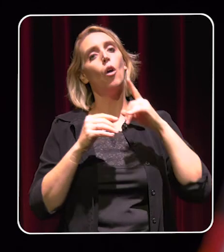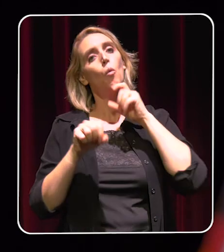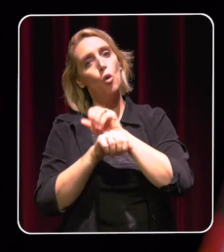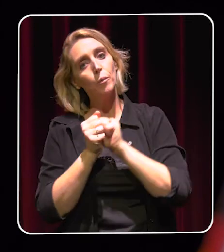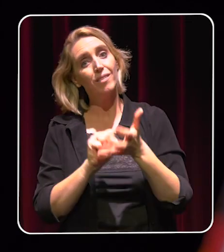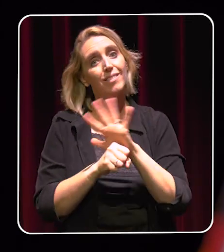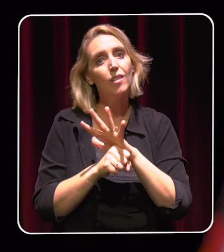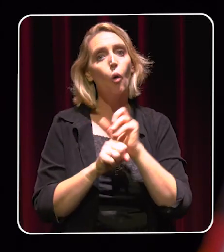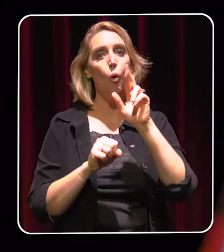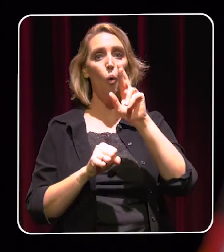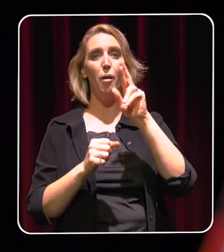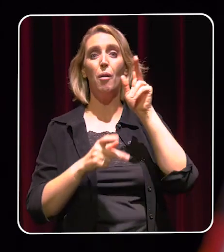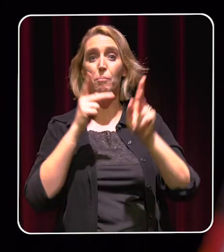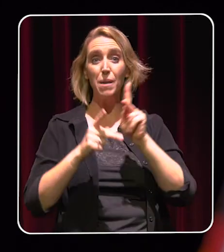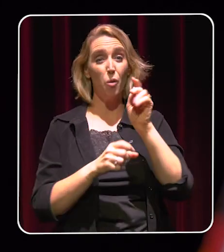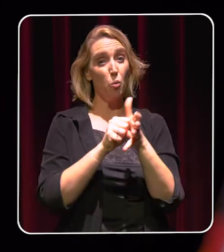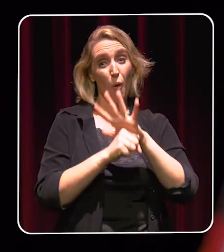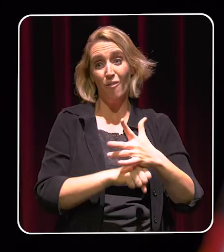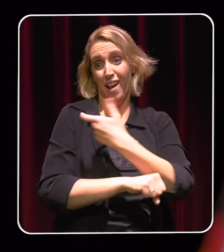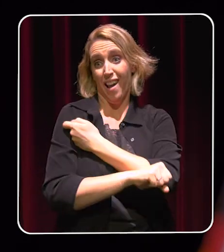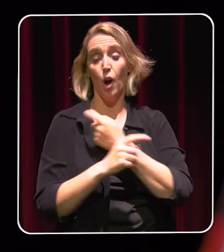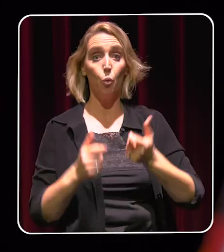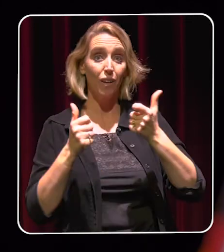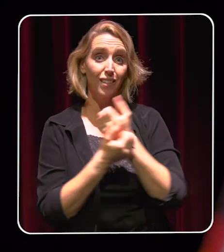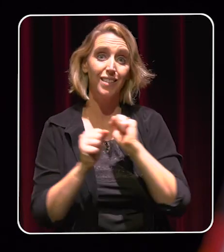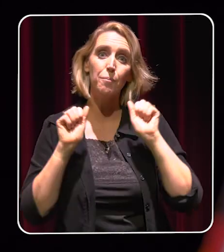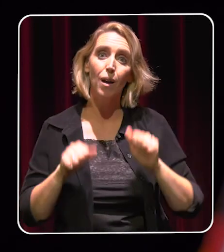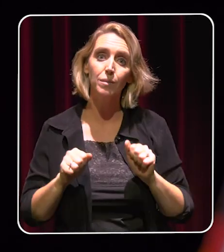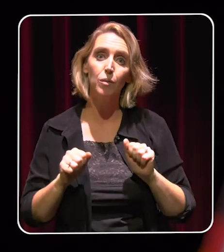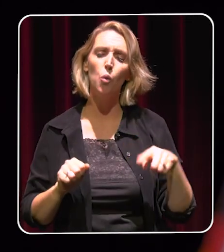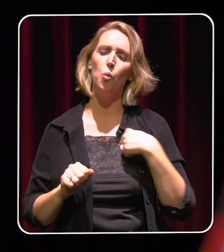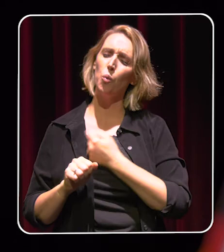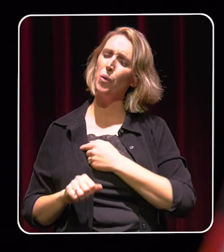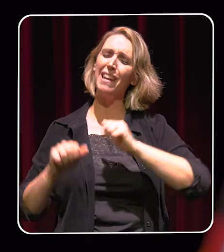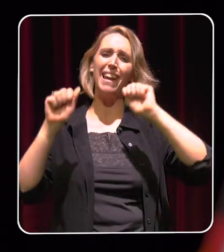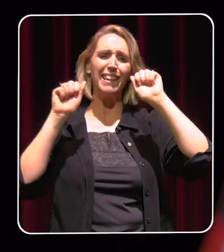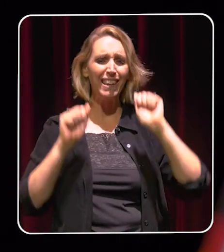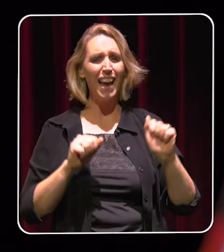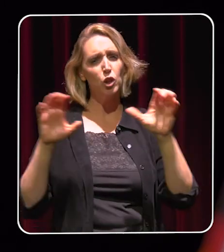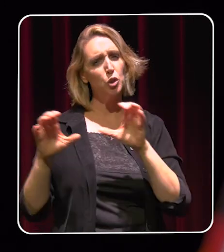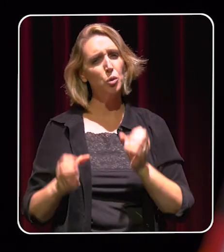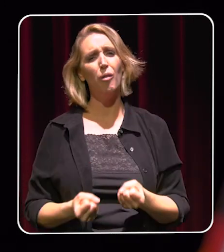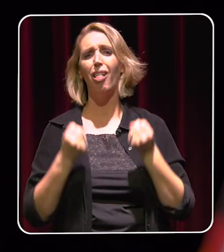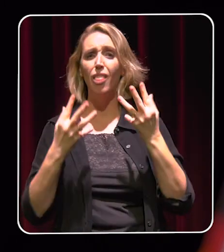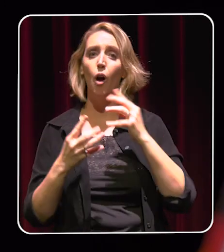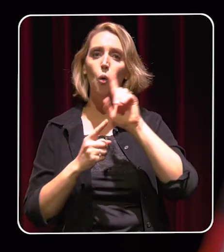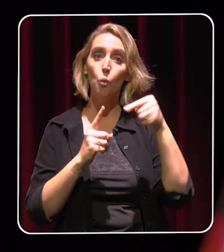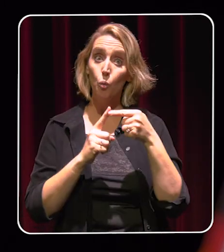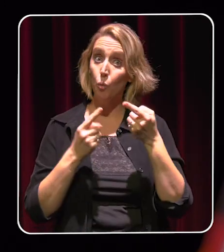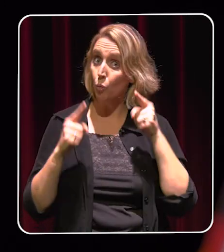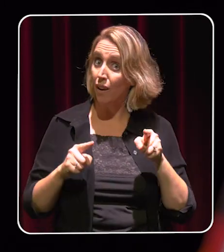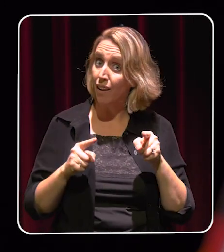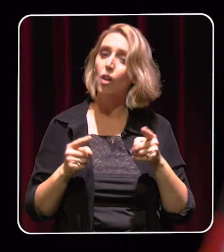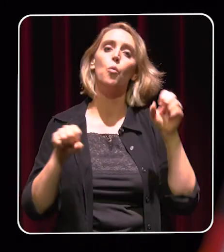getting our residents vaccinated as quickly and safely as possible. We are capable of so much when we simply